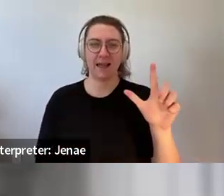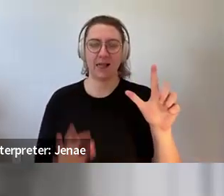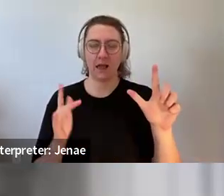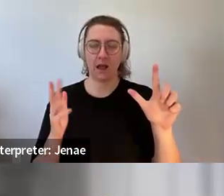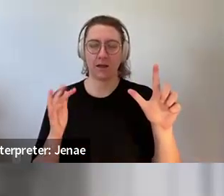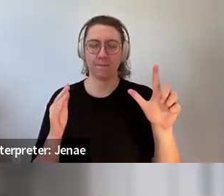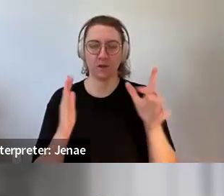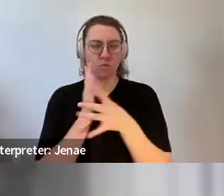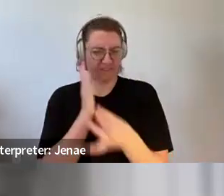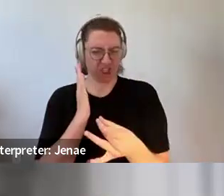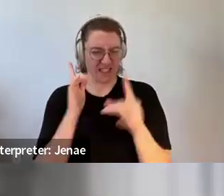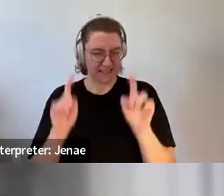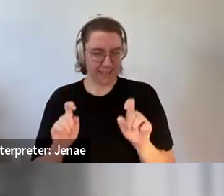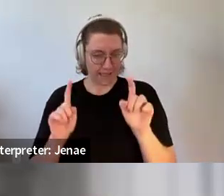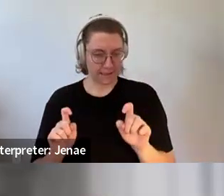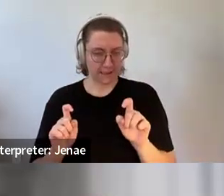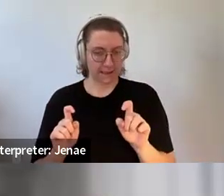Language proficiency tests.